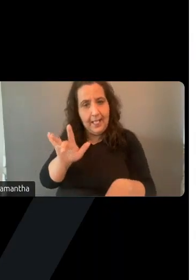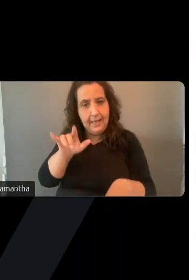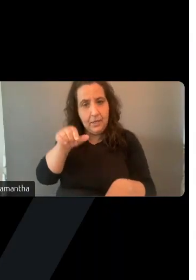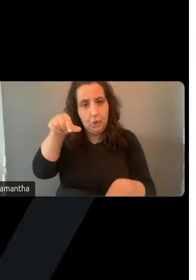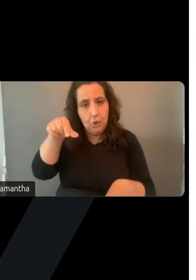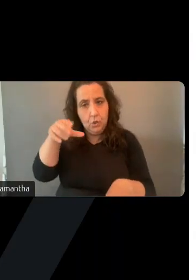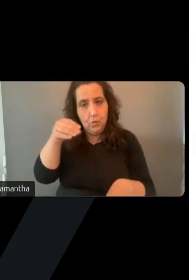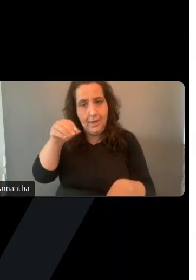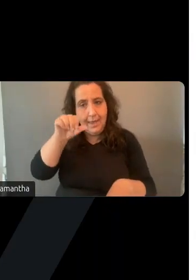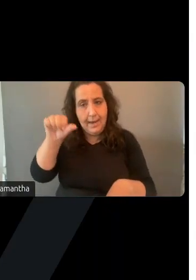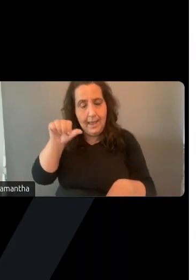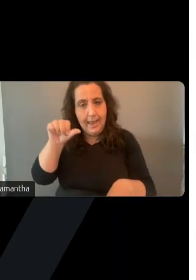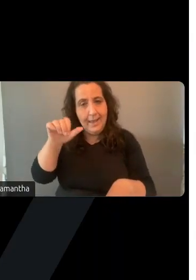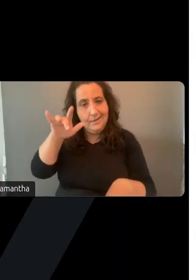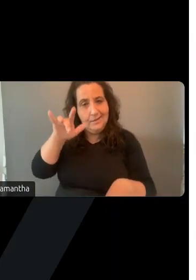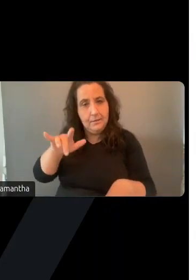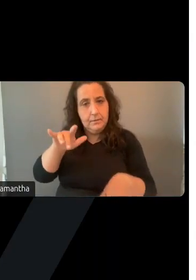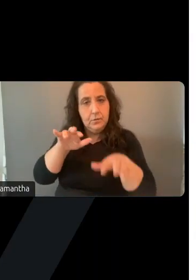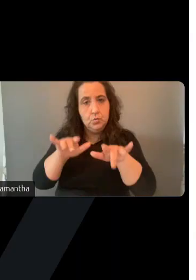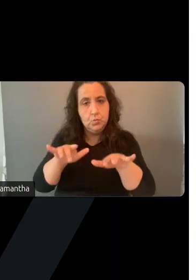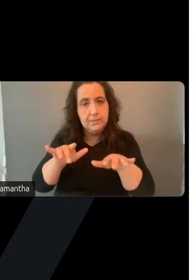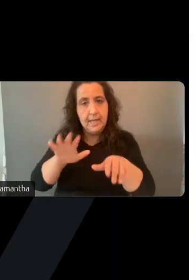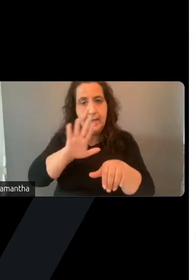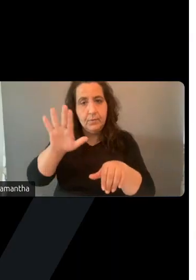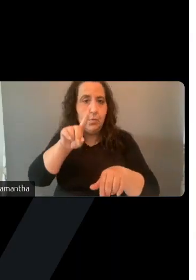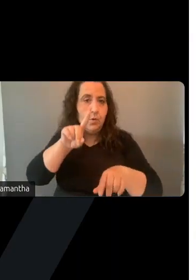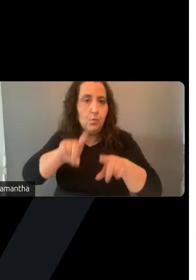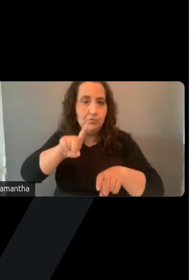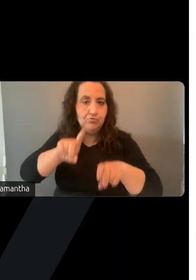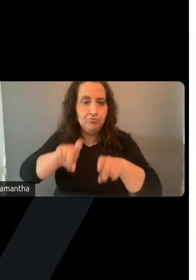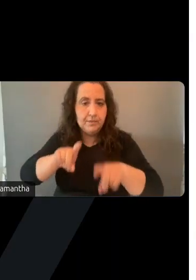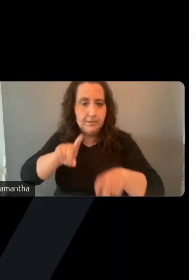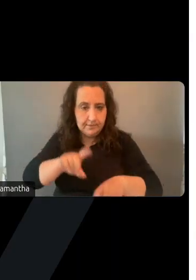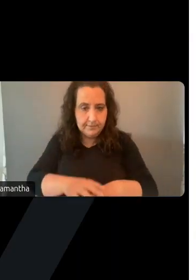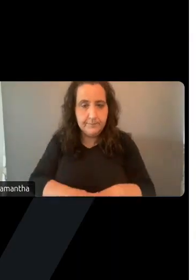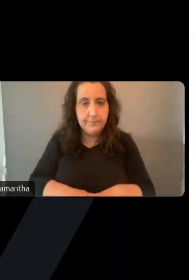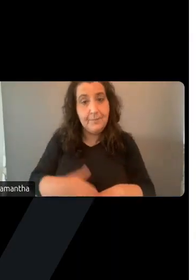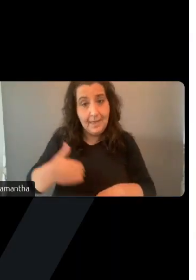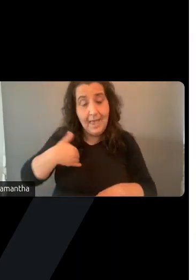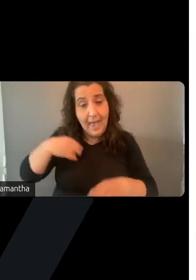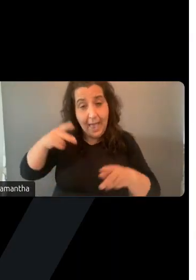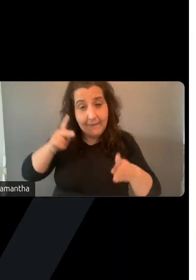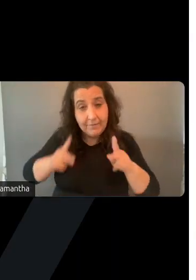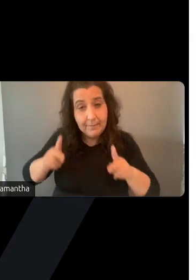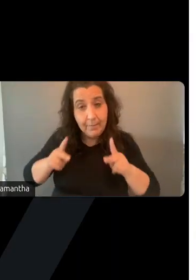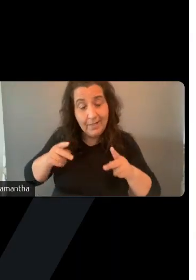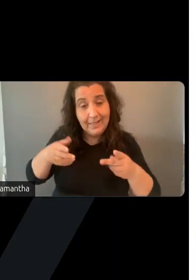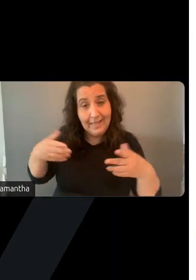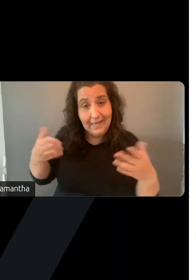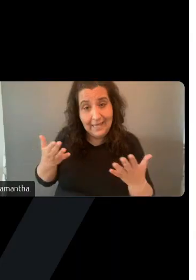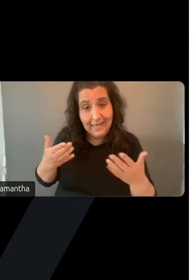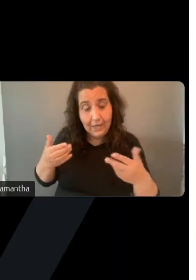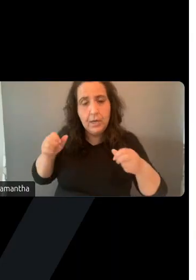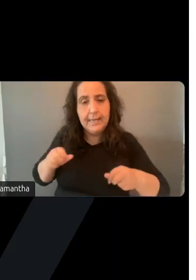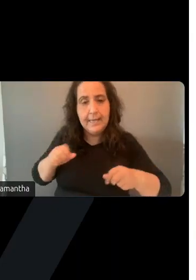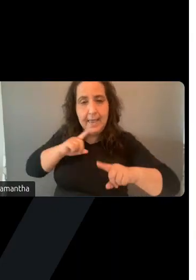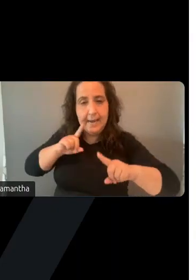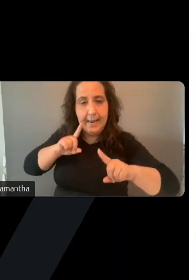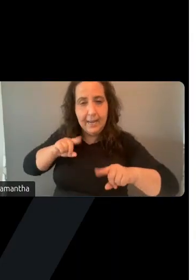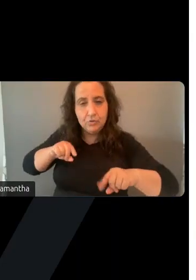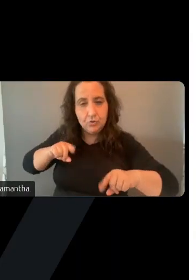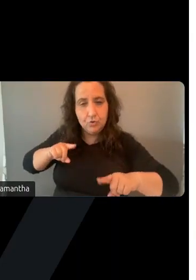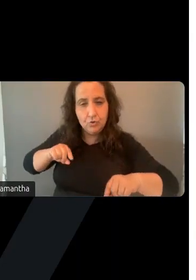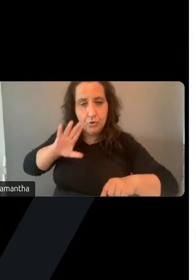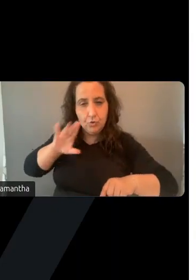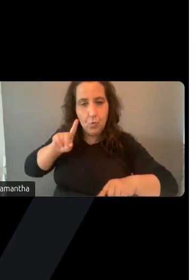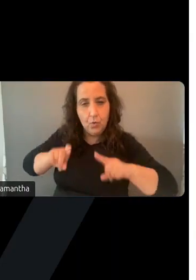function to submit your questions. We do have people in this call who will be answering questions in the chat. So